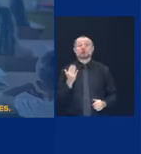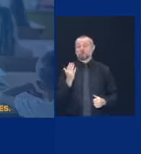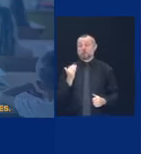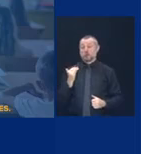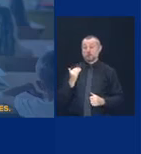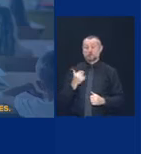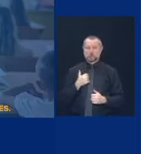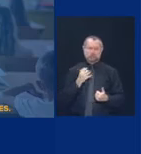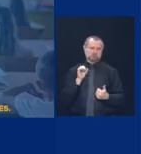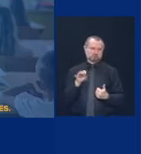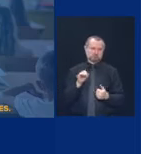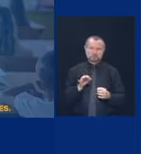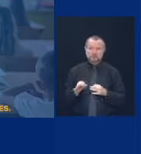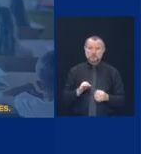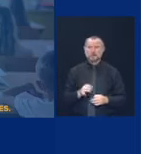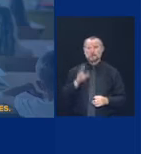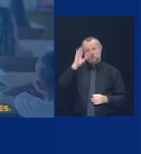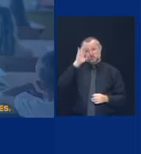Historically,